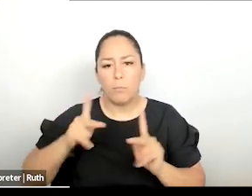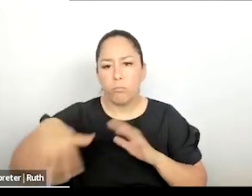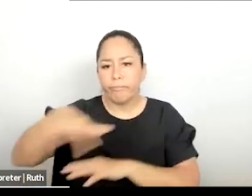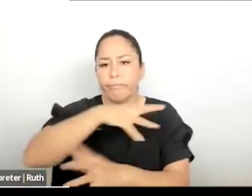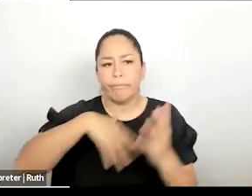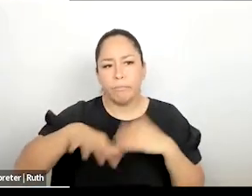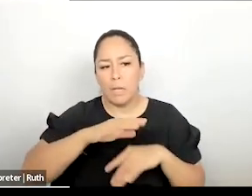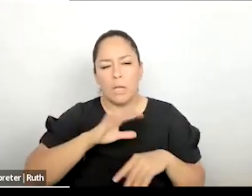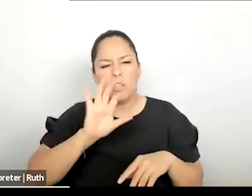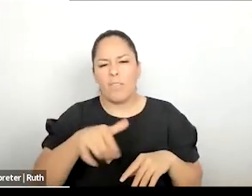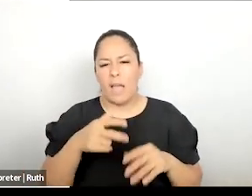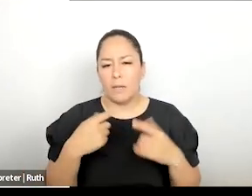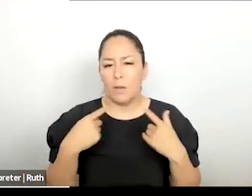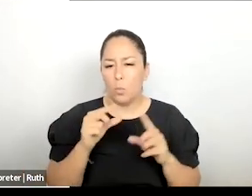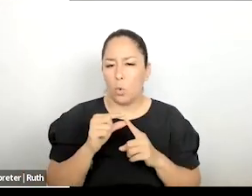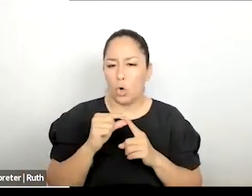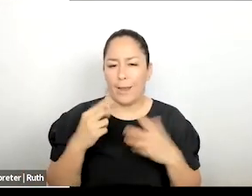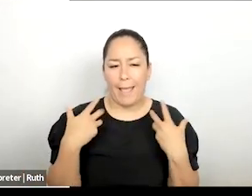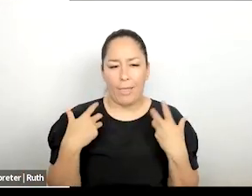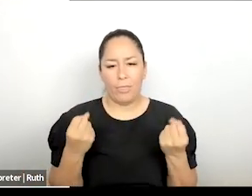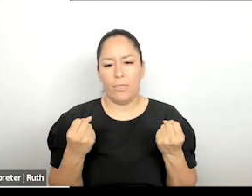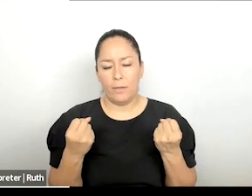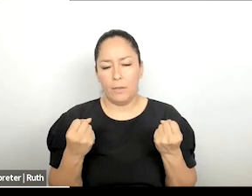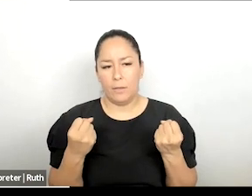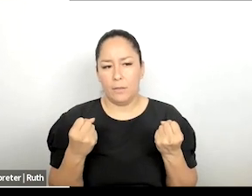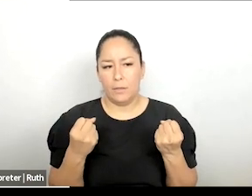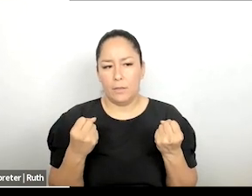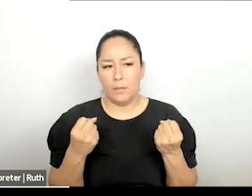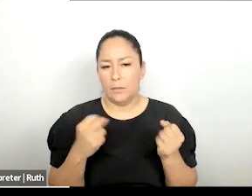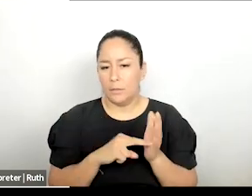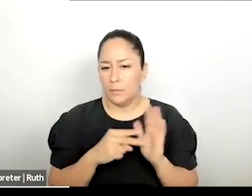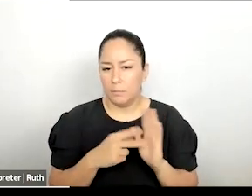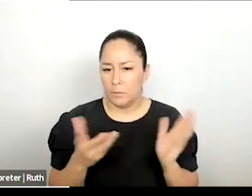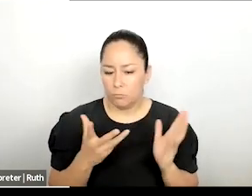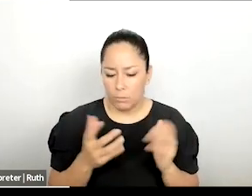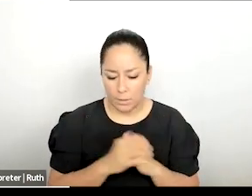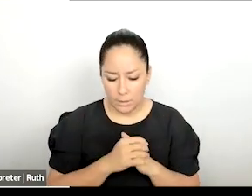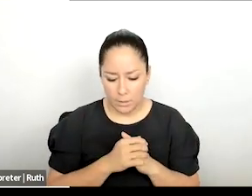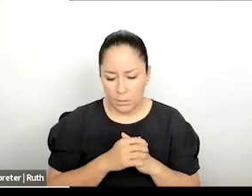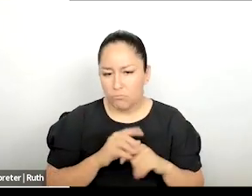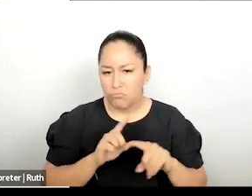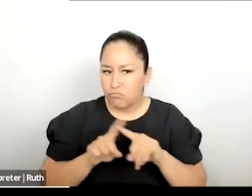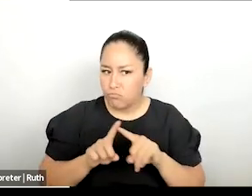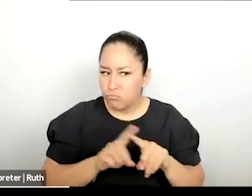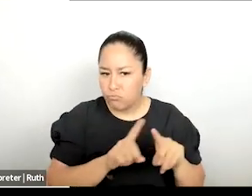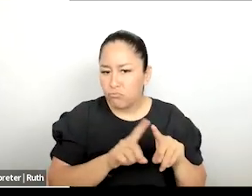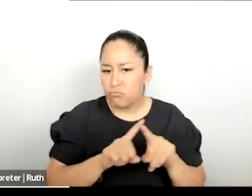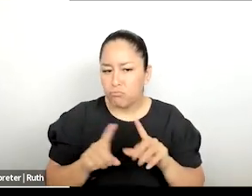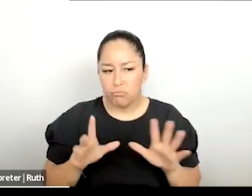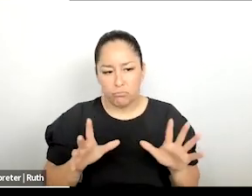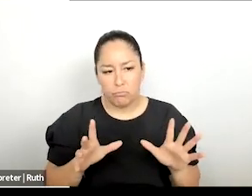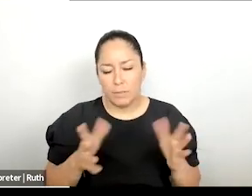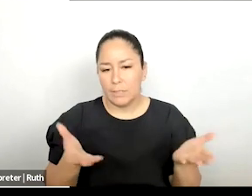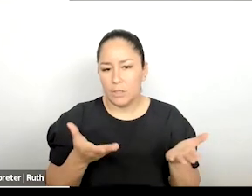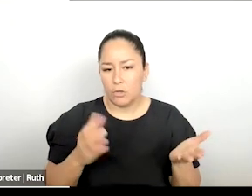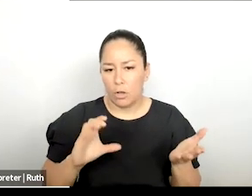of health and know that when we're talking about population, we, have our cornerstones at the Colorado